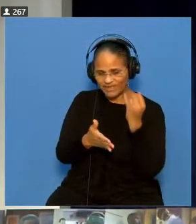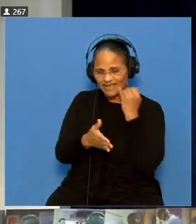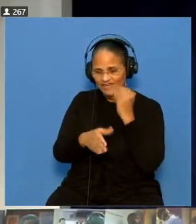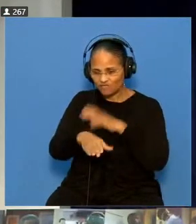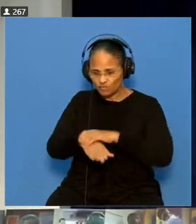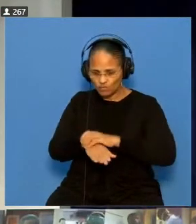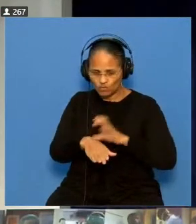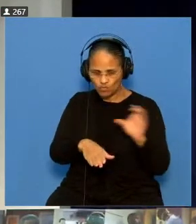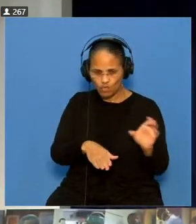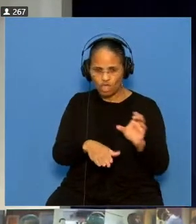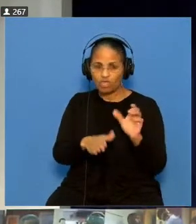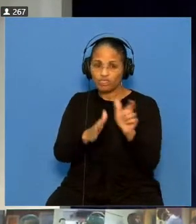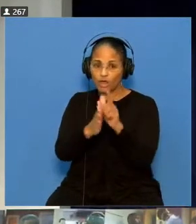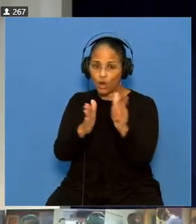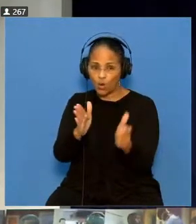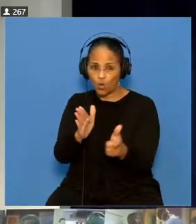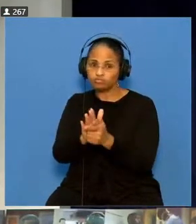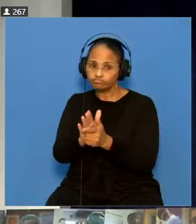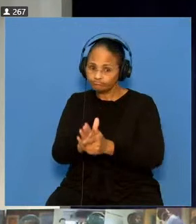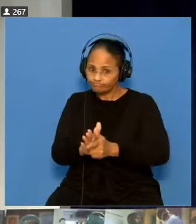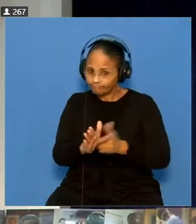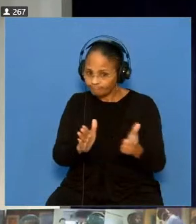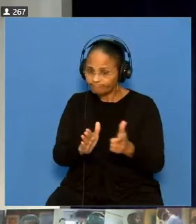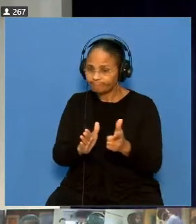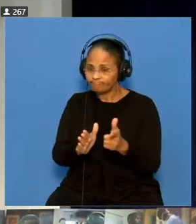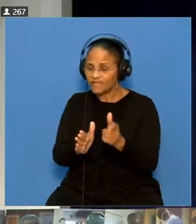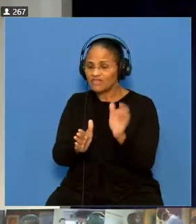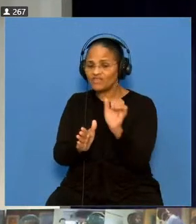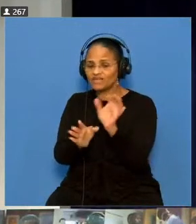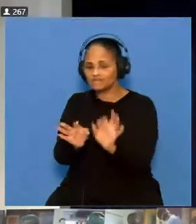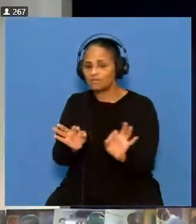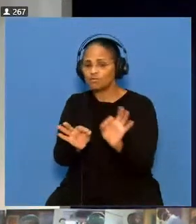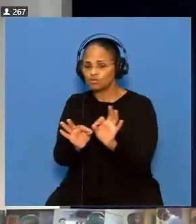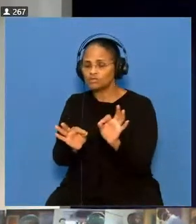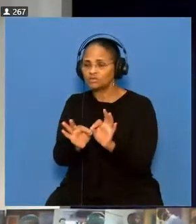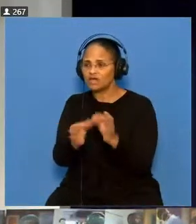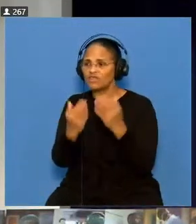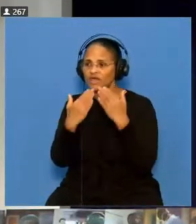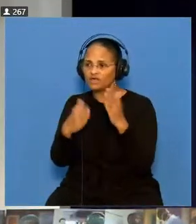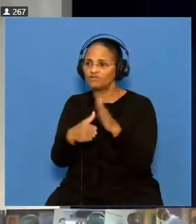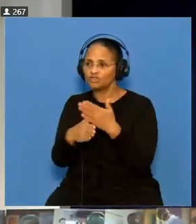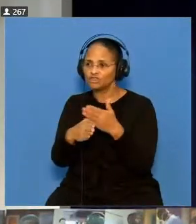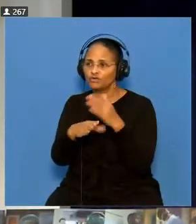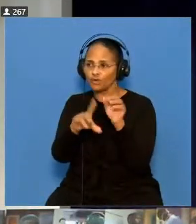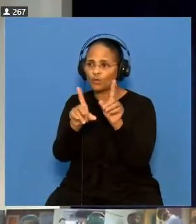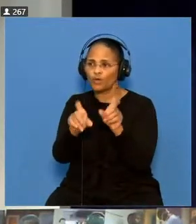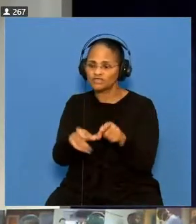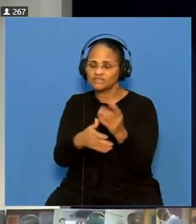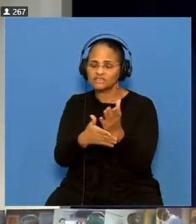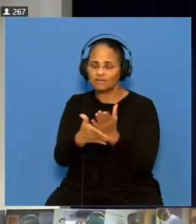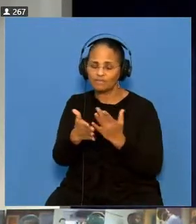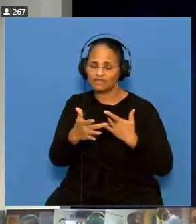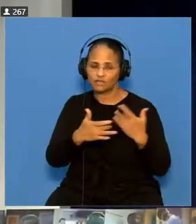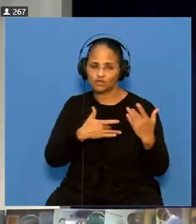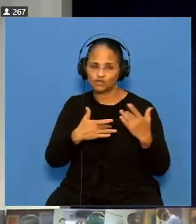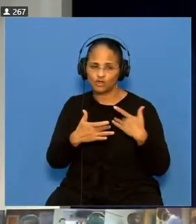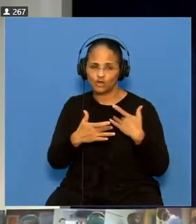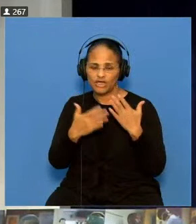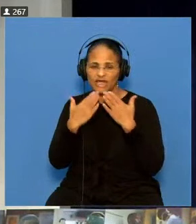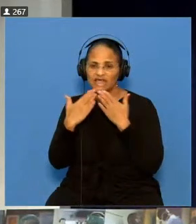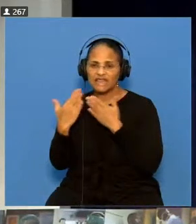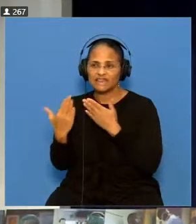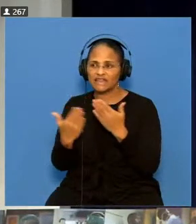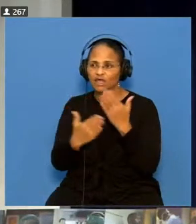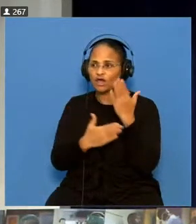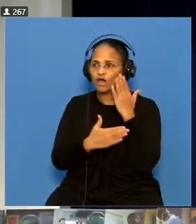must be enforced, and persons need to understand that that is something that's important. So thank you for sharing that question, because that's something that's certainly of concern. Thank you. And